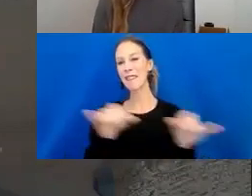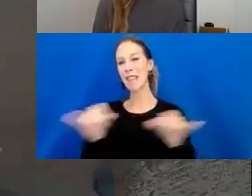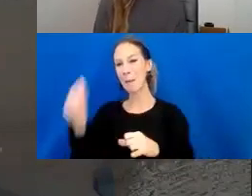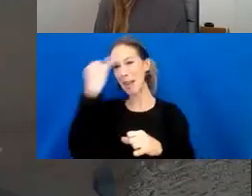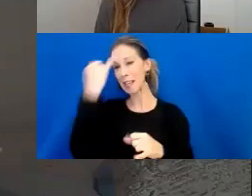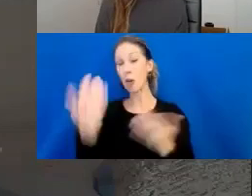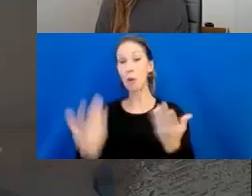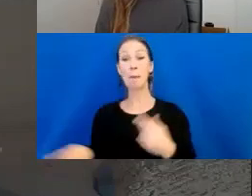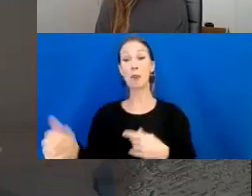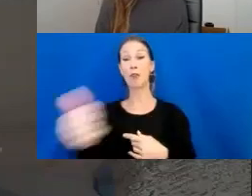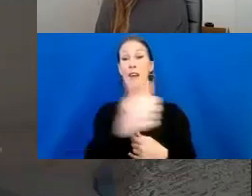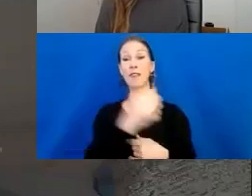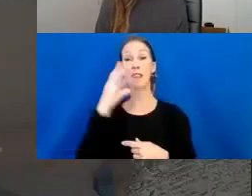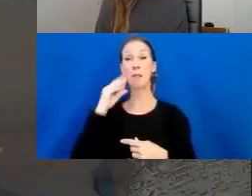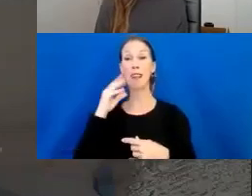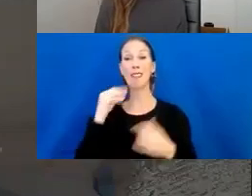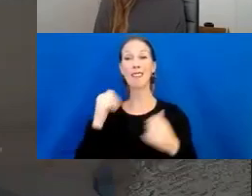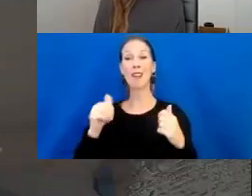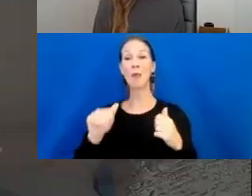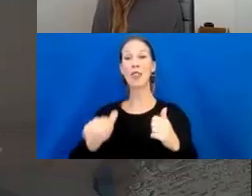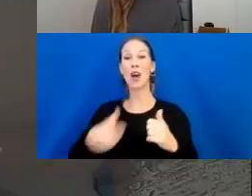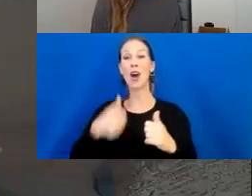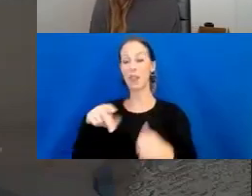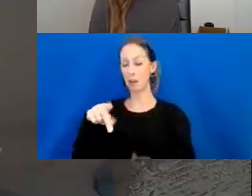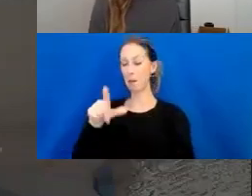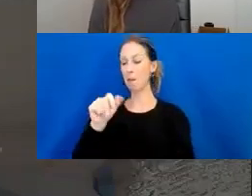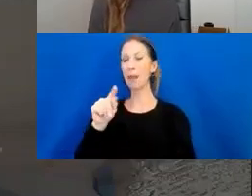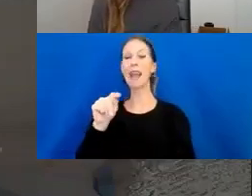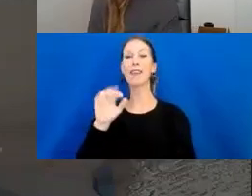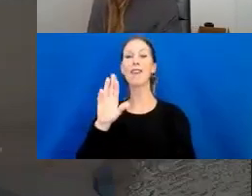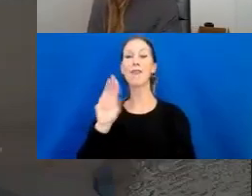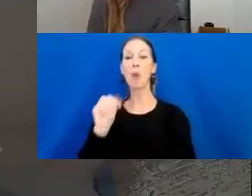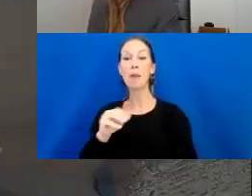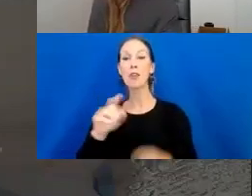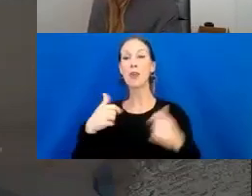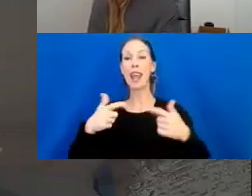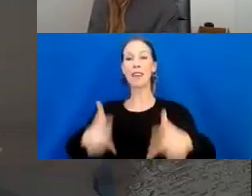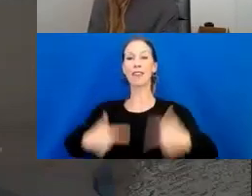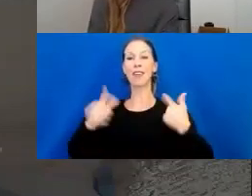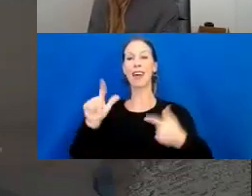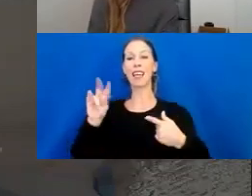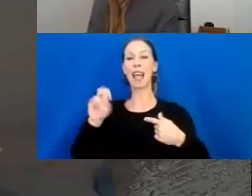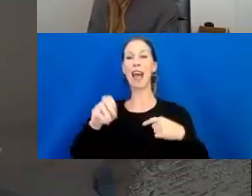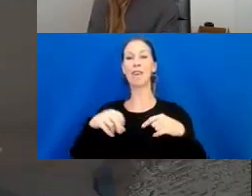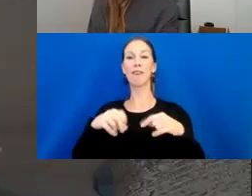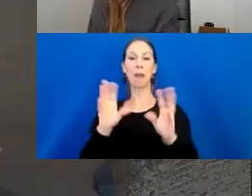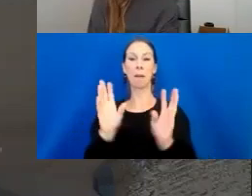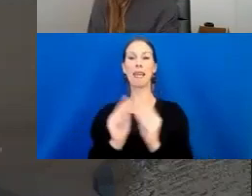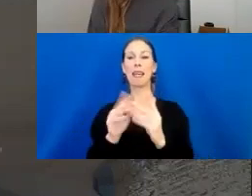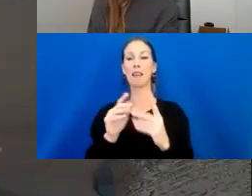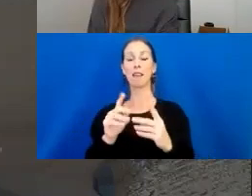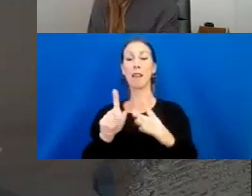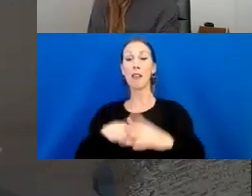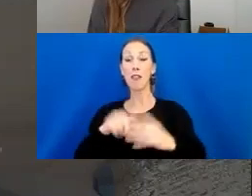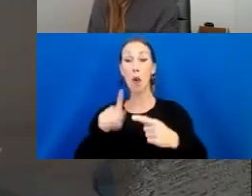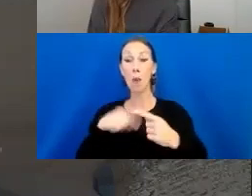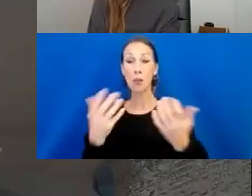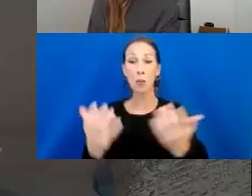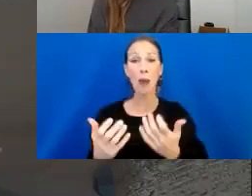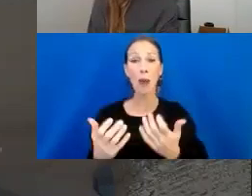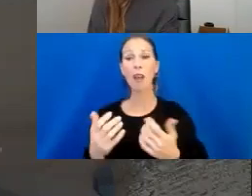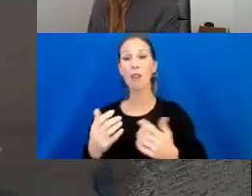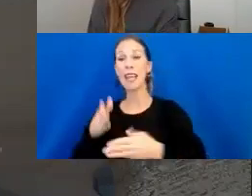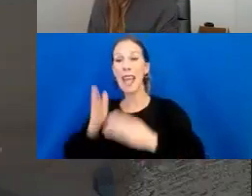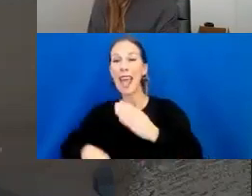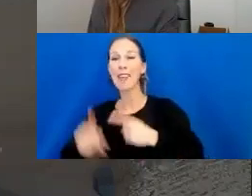can have a live meetup. You can start whenever you want. You can end whenever you want. You can set the private button so that it's not